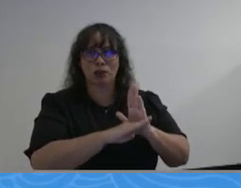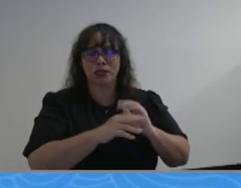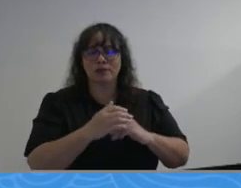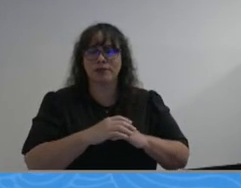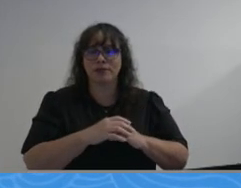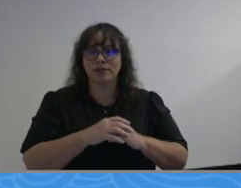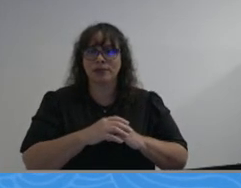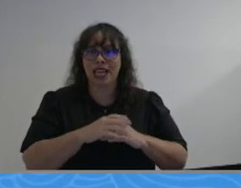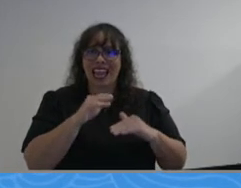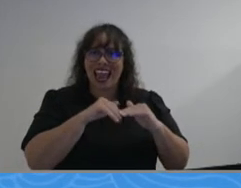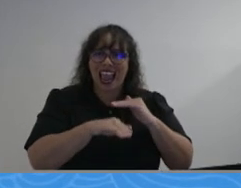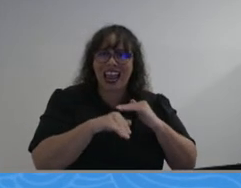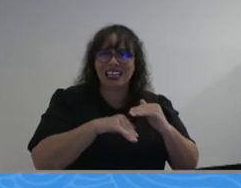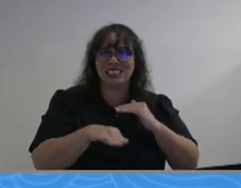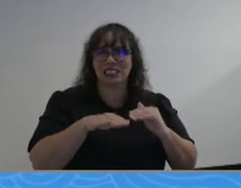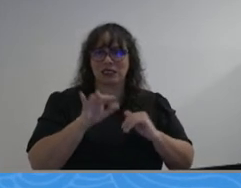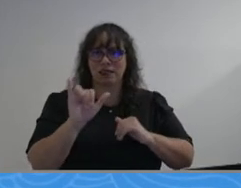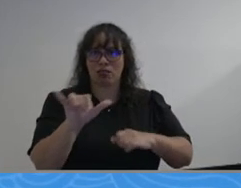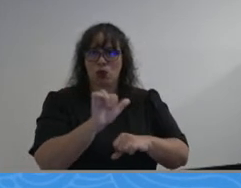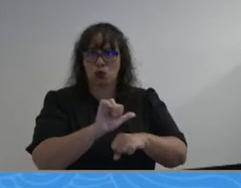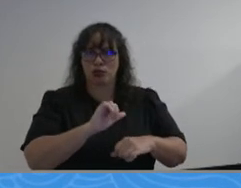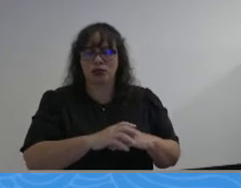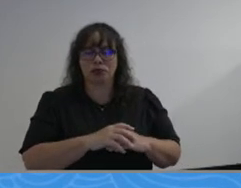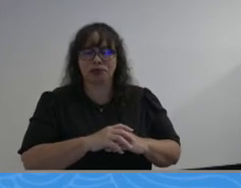as a sliding door to that work.